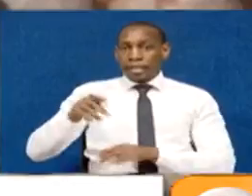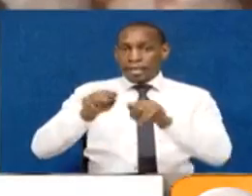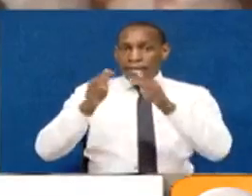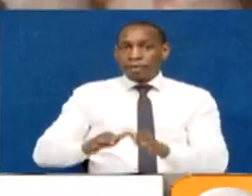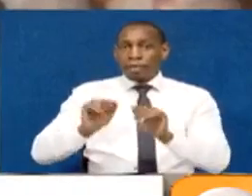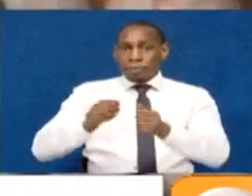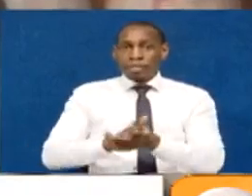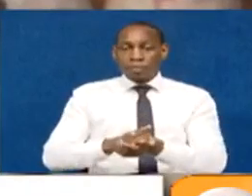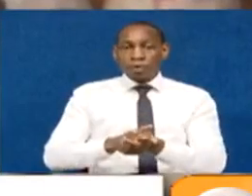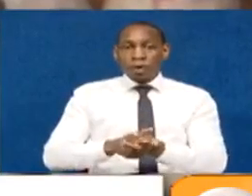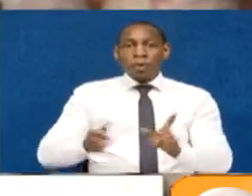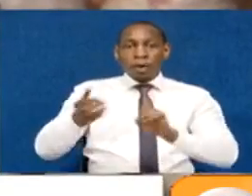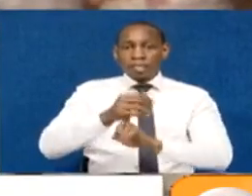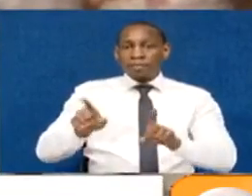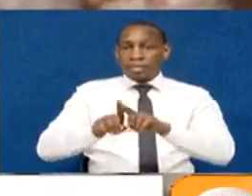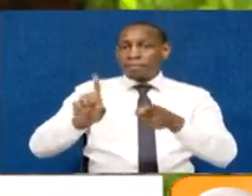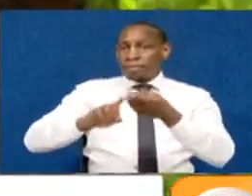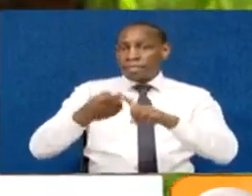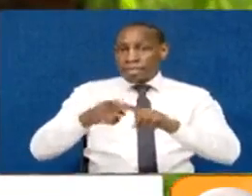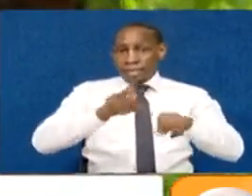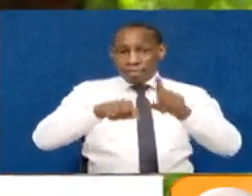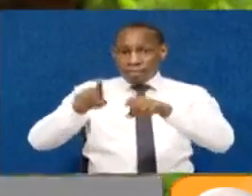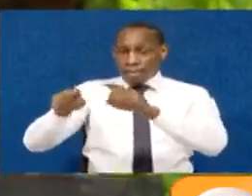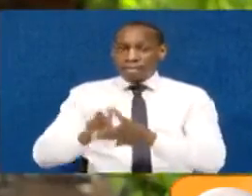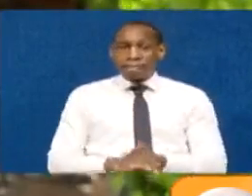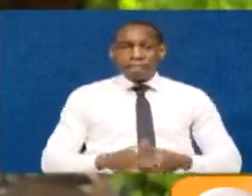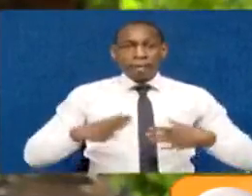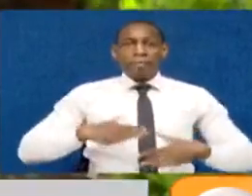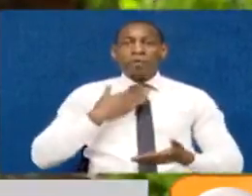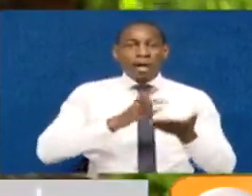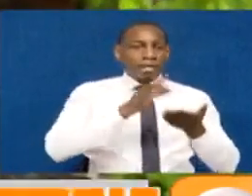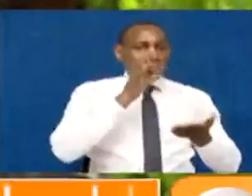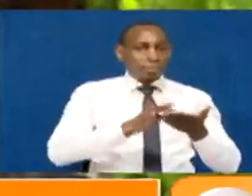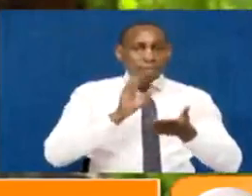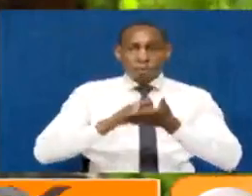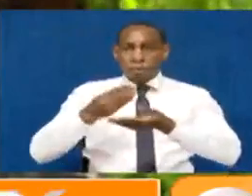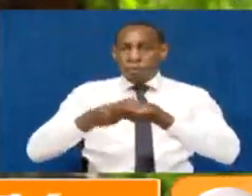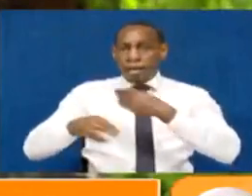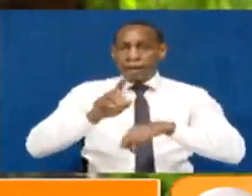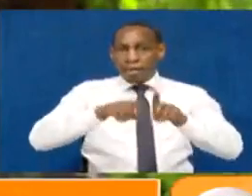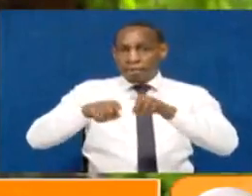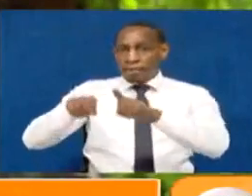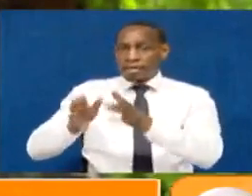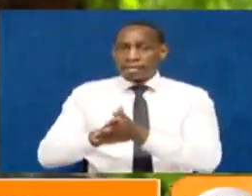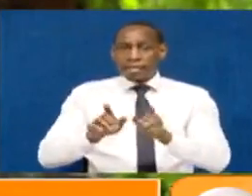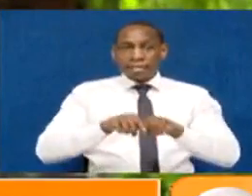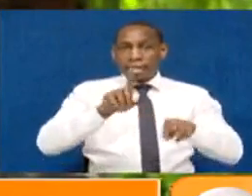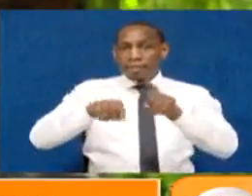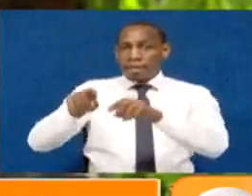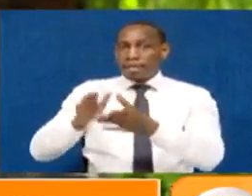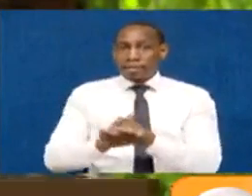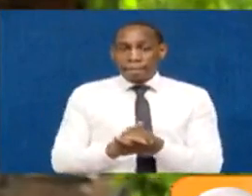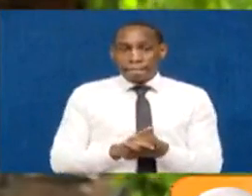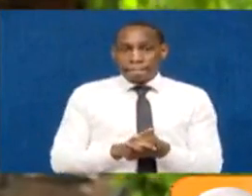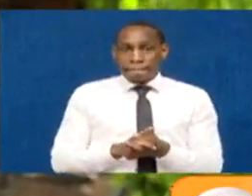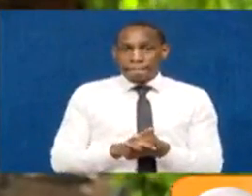producers can match those varieties. Find that those who want chips, they buy the varieties or they need of the varieties that are